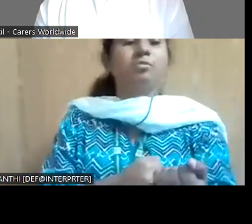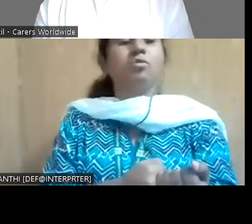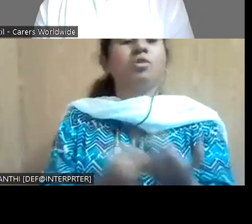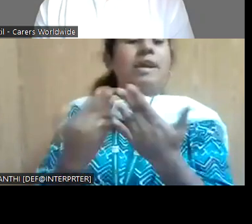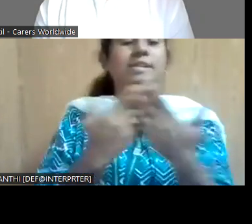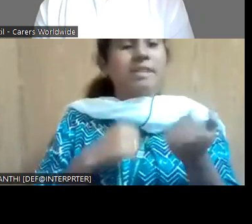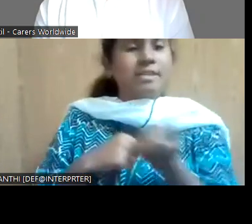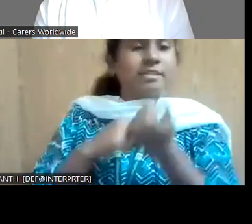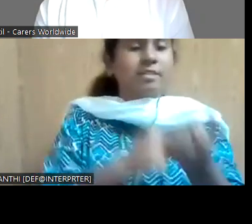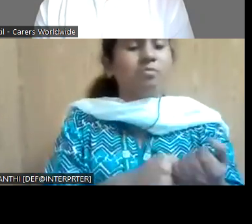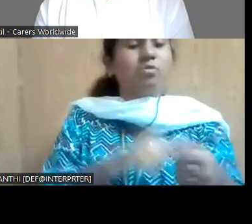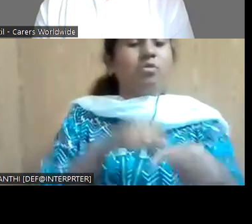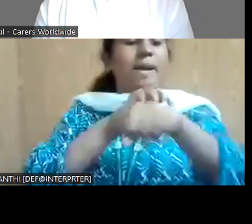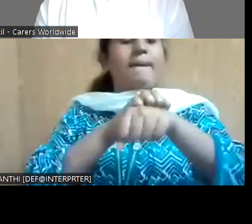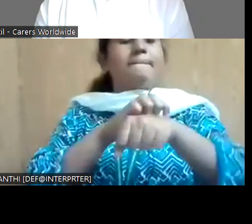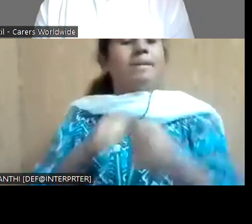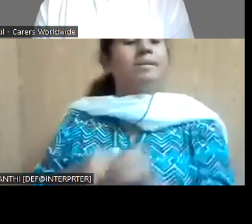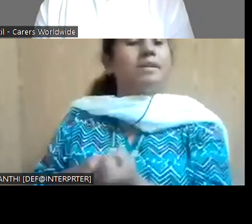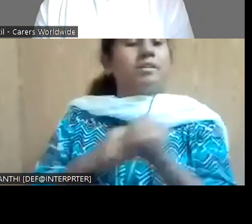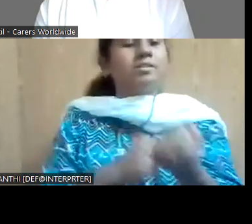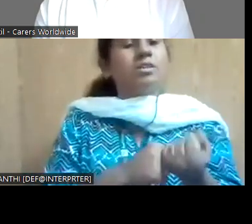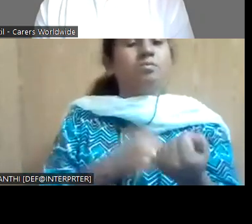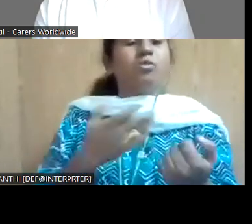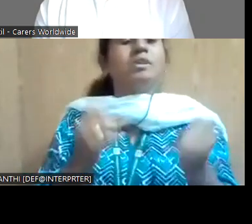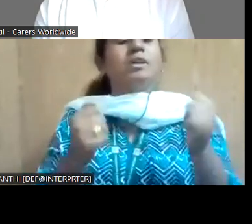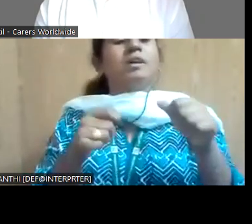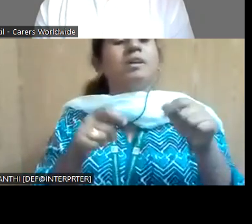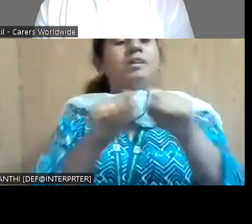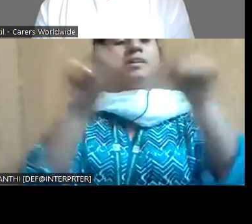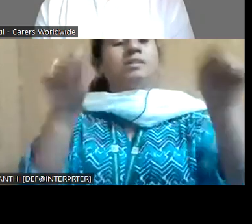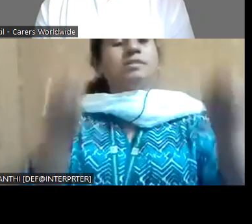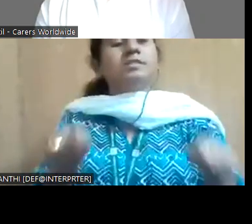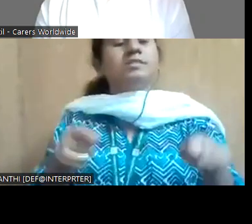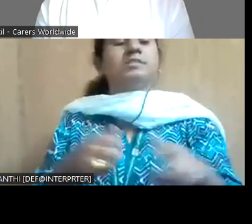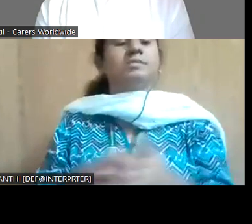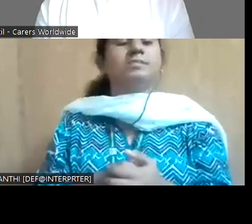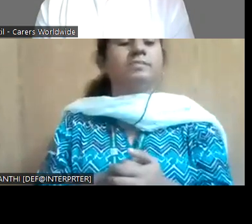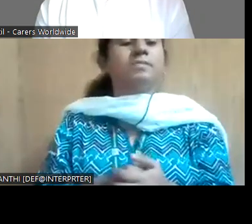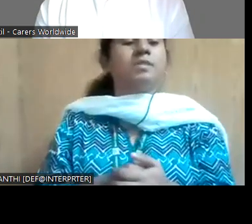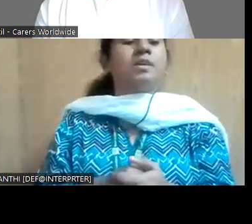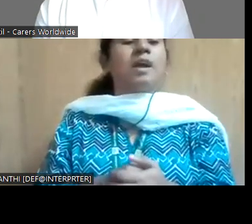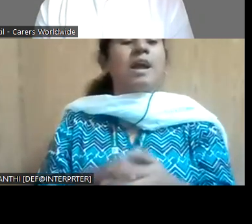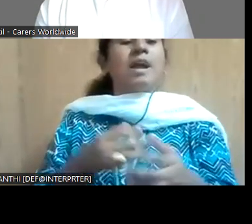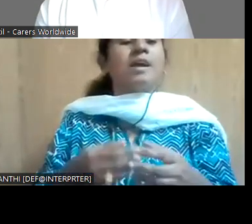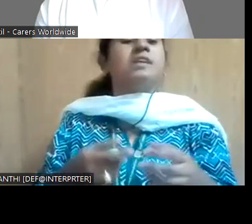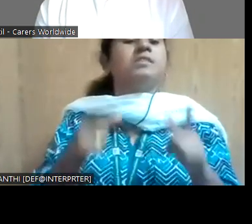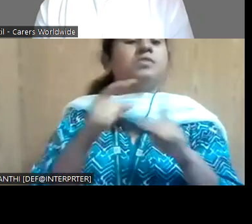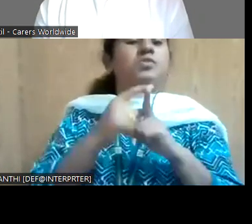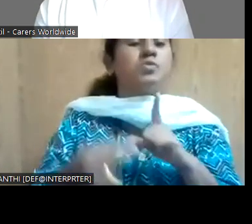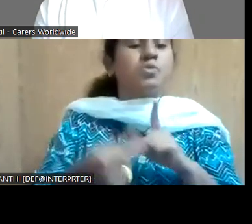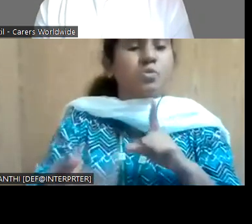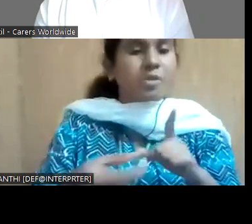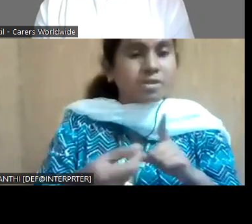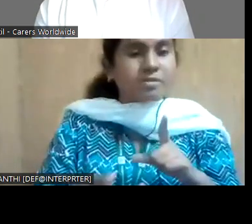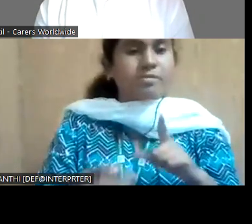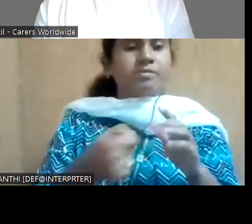actually reducing the burden on the education systems and on the medical healthcare systems and contributing to it. So this contribution has